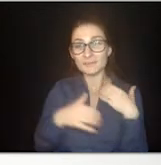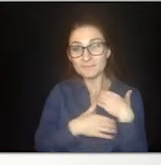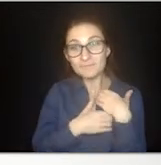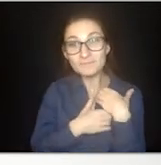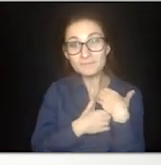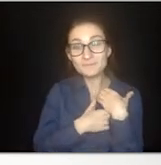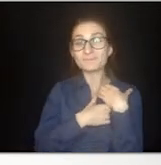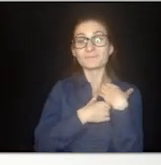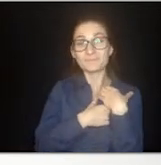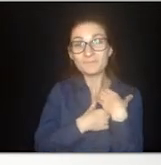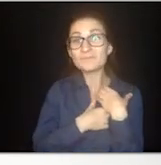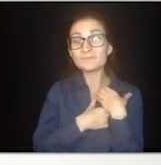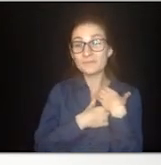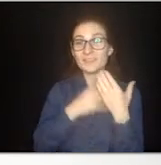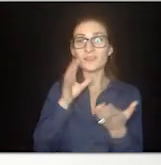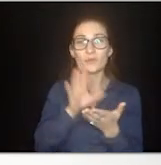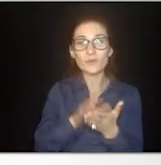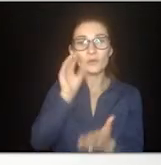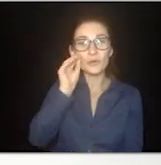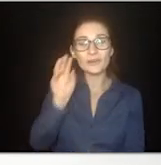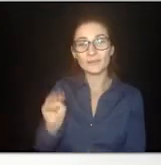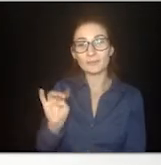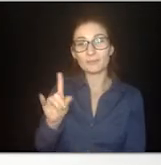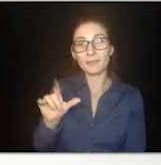the learning media.